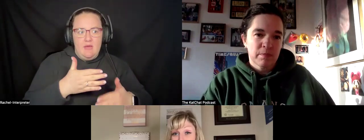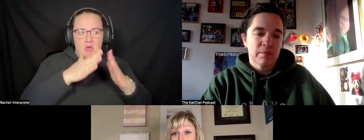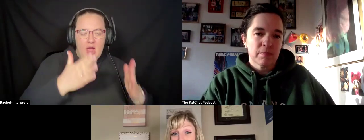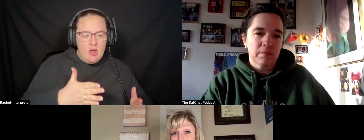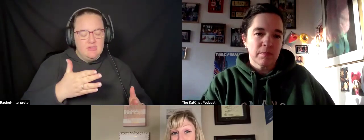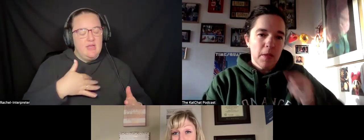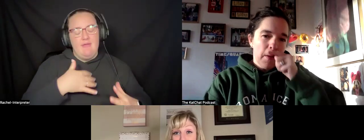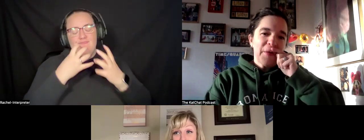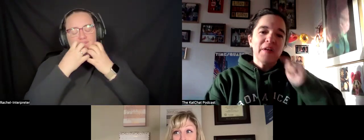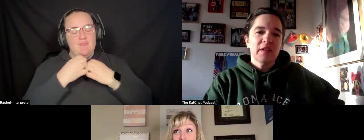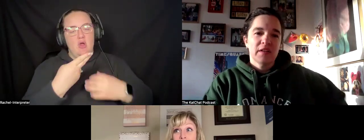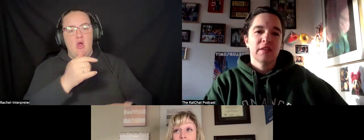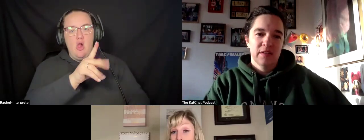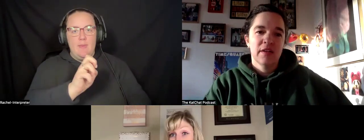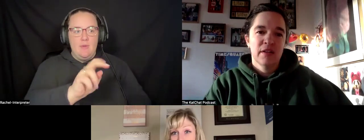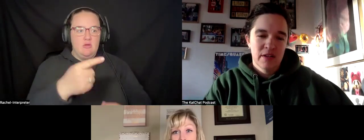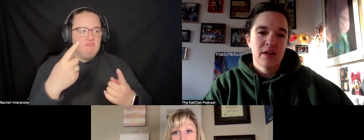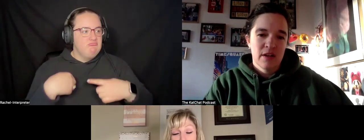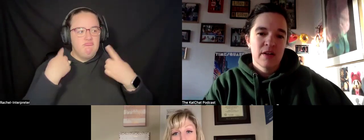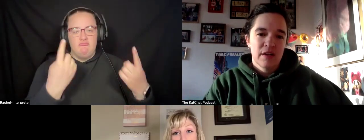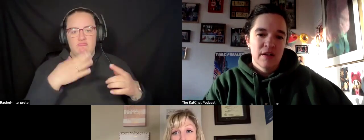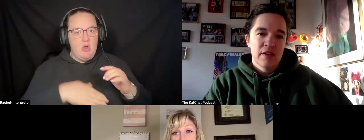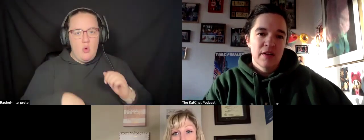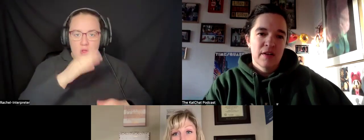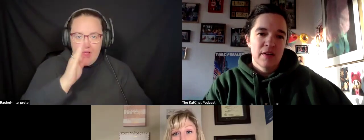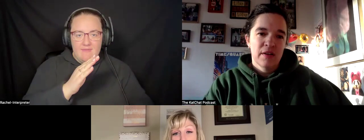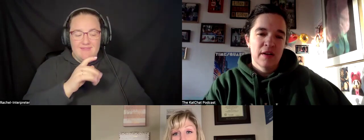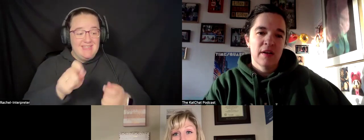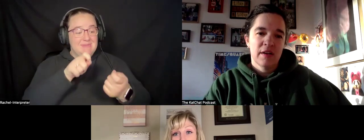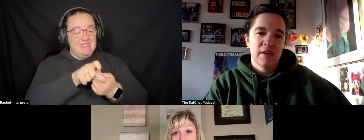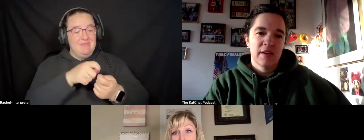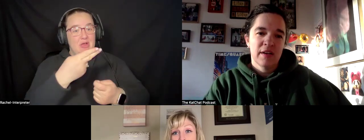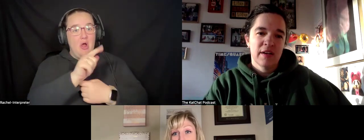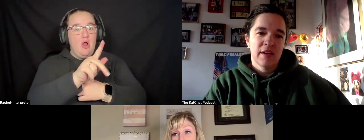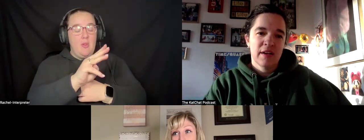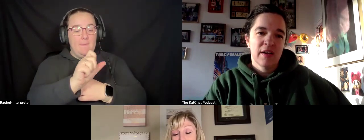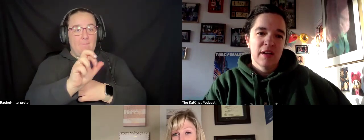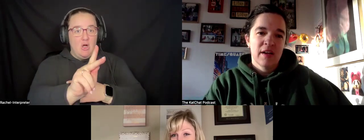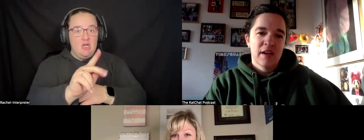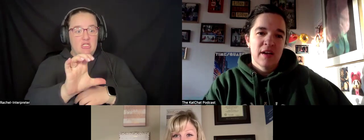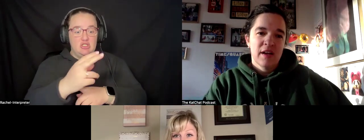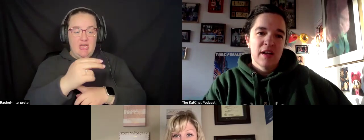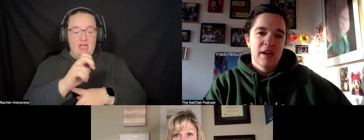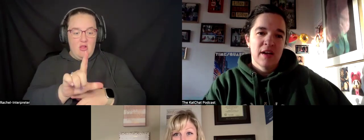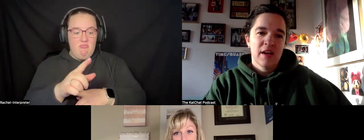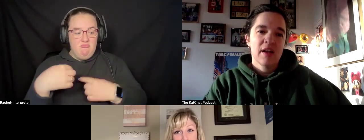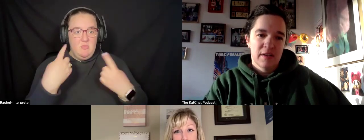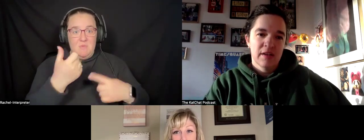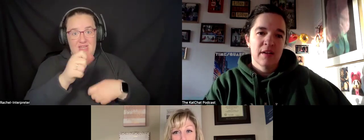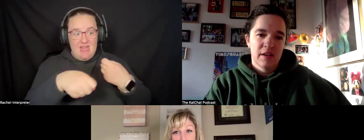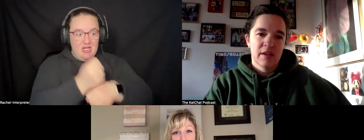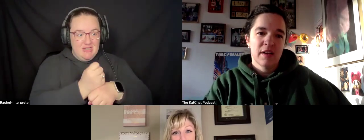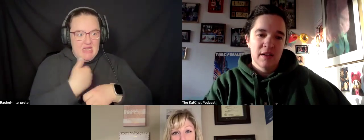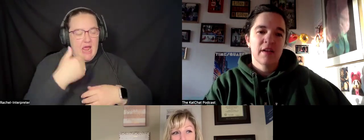my whole life and a diehard Hallmark Channel fan specifically for about 10 years. And I really didn't know if there was truly